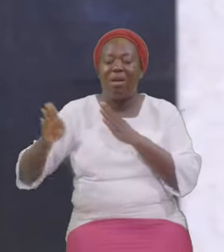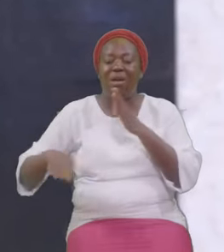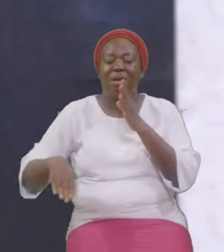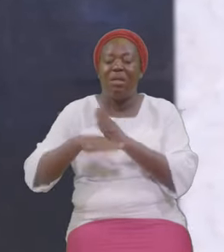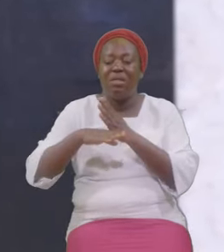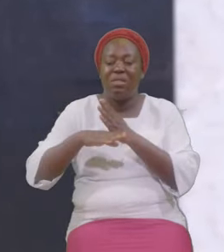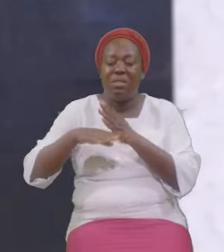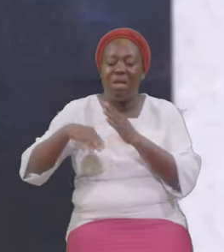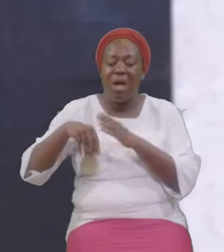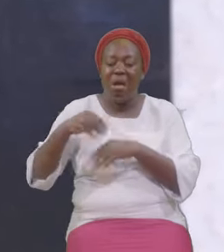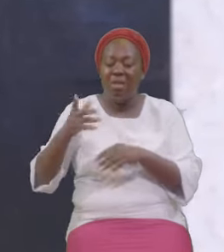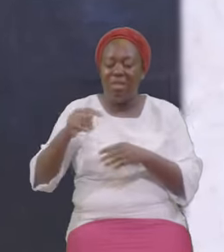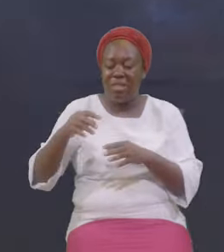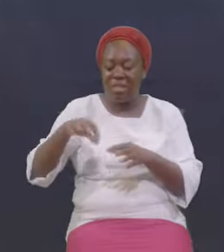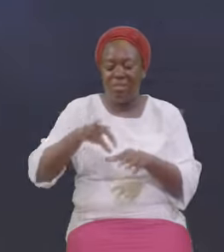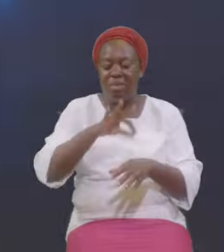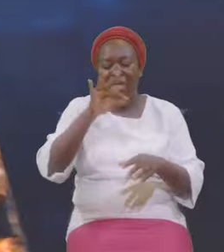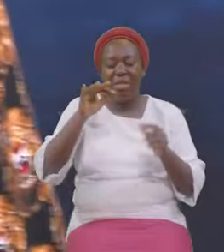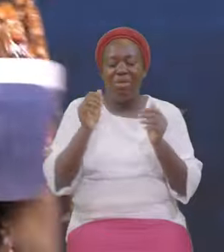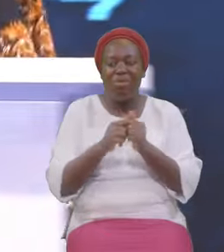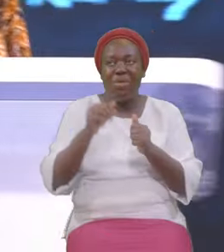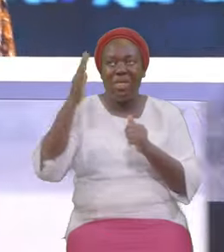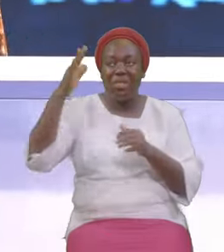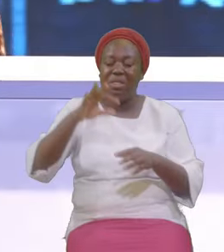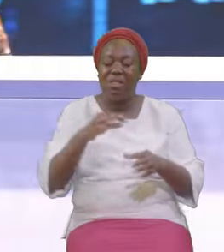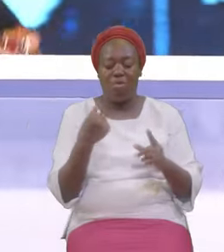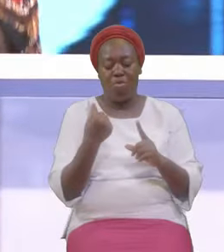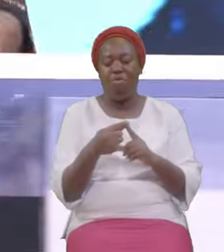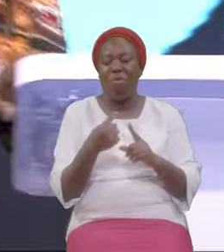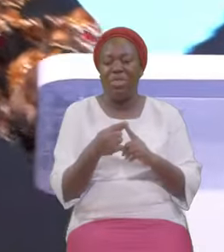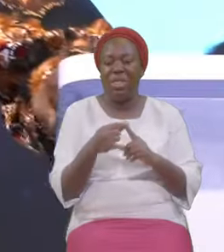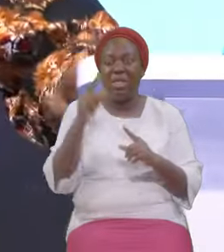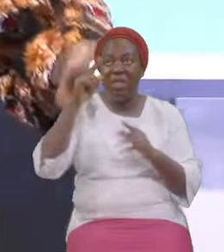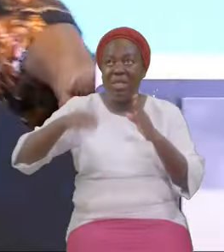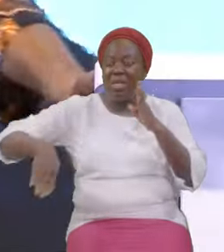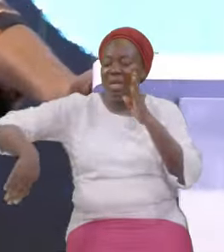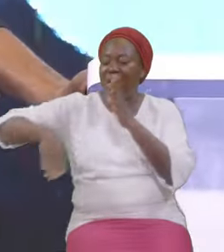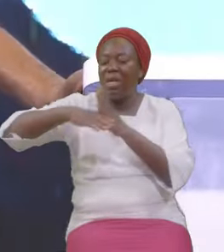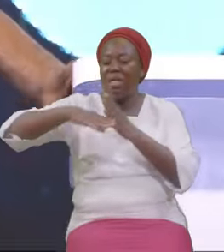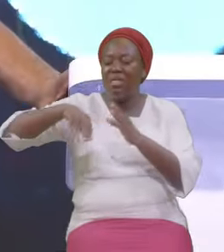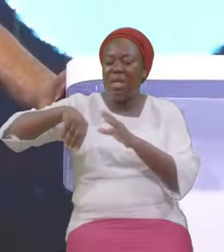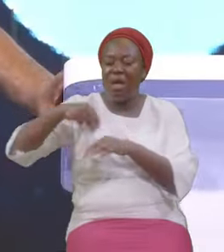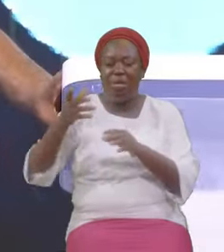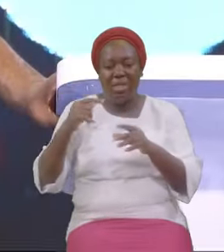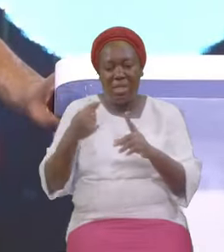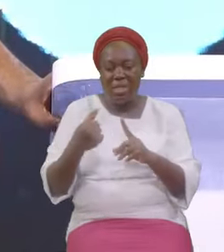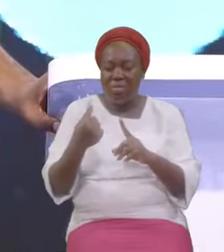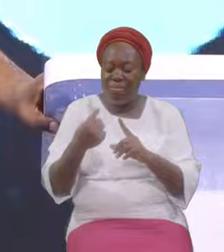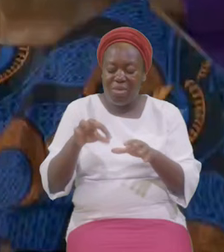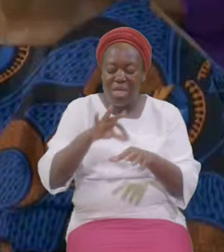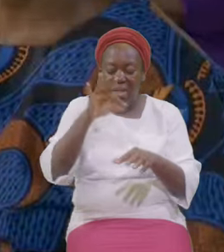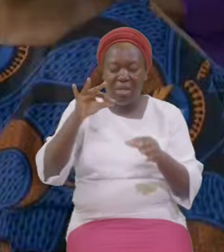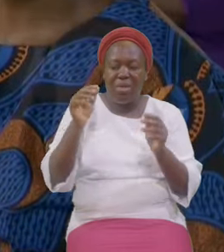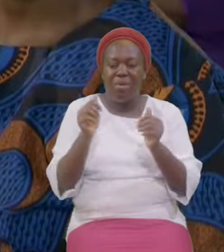with his word. He cast out the spirit with his, tell